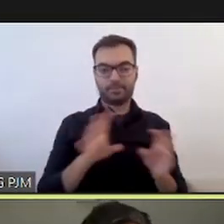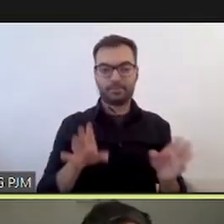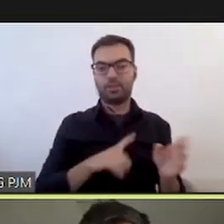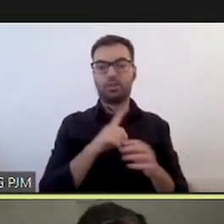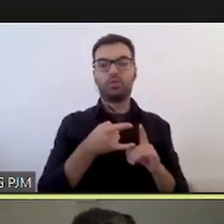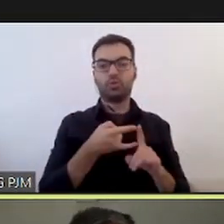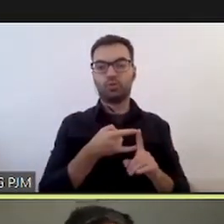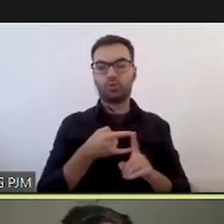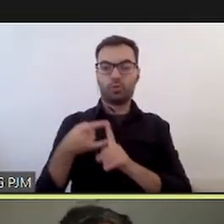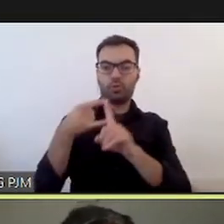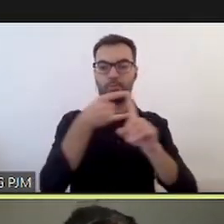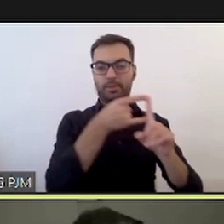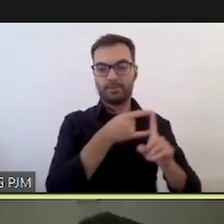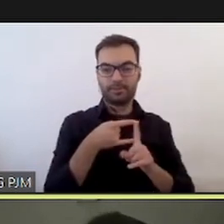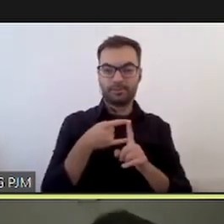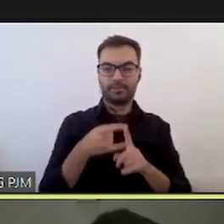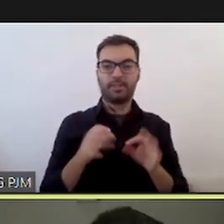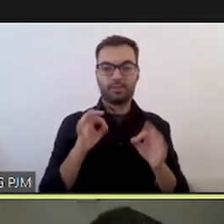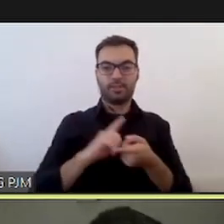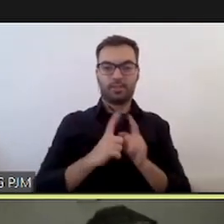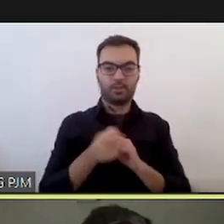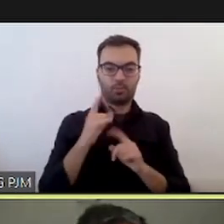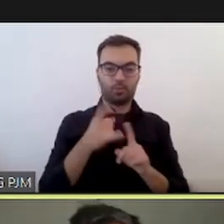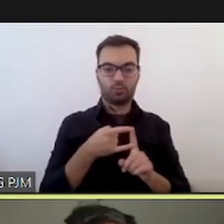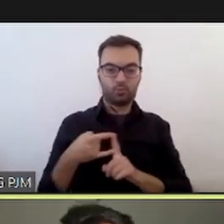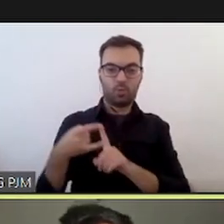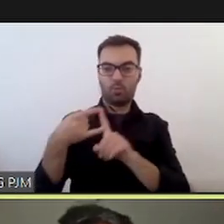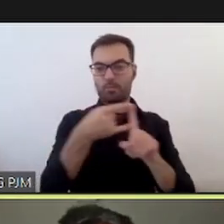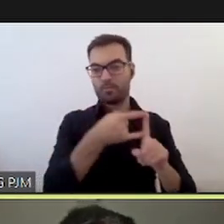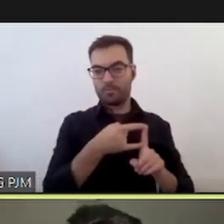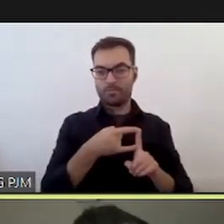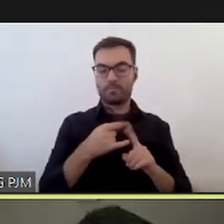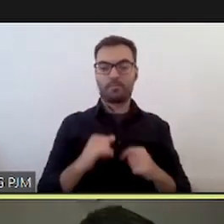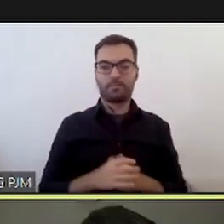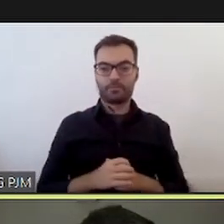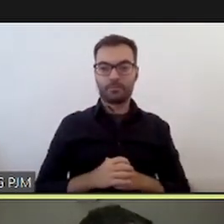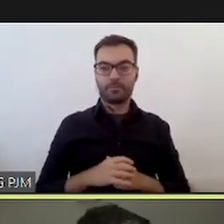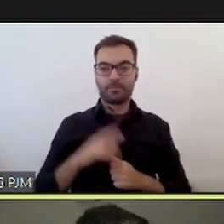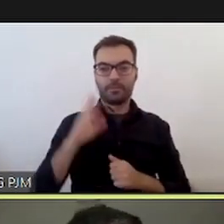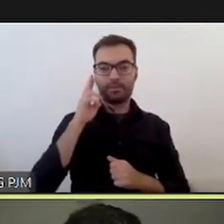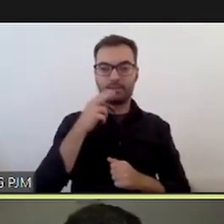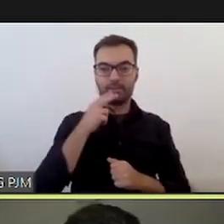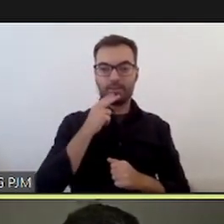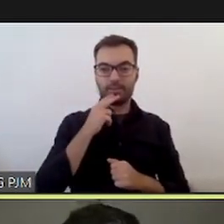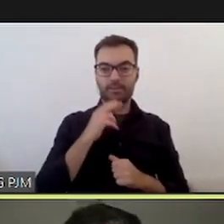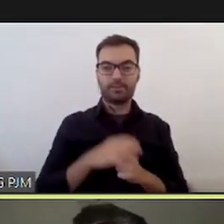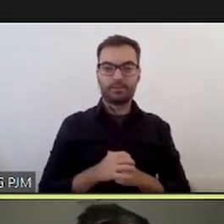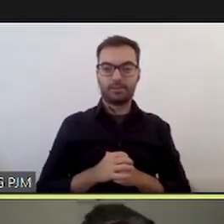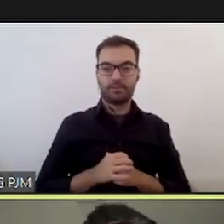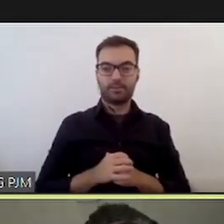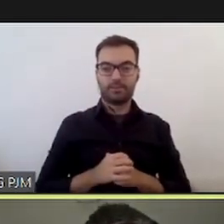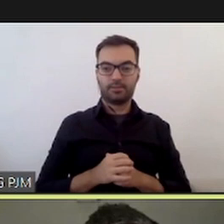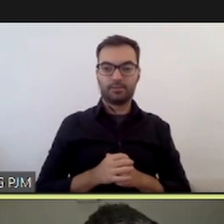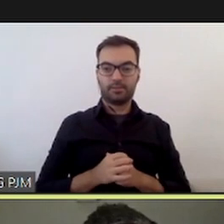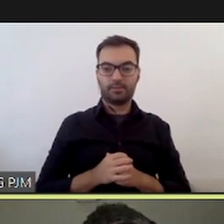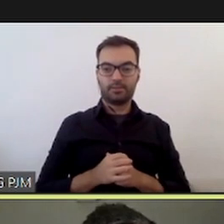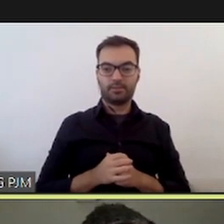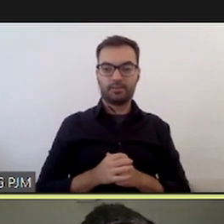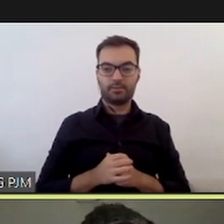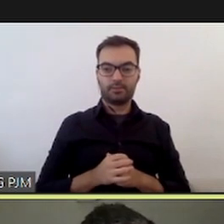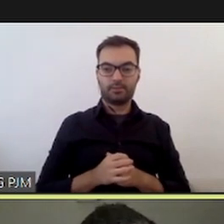Zoom, we're having also today the meeting on the Zoom, and deaf people, deaf users